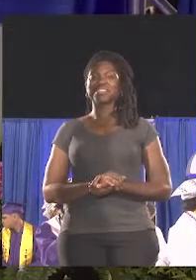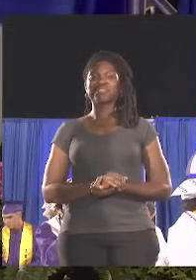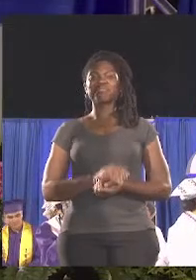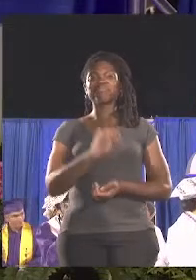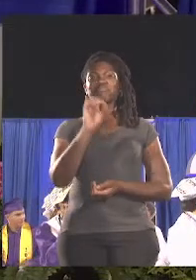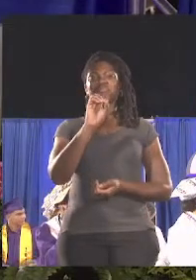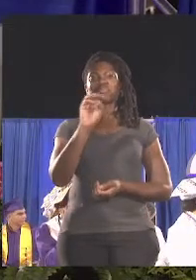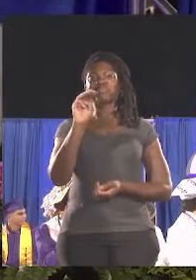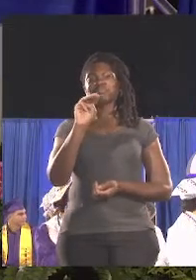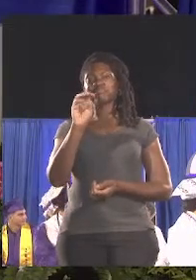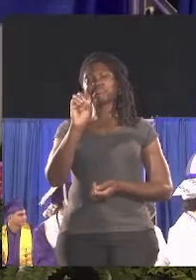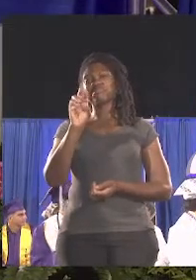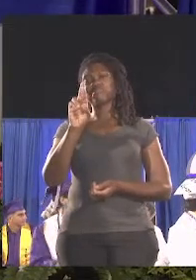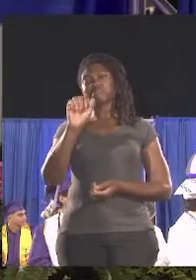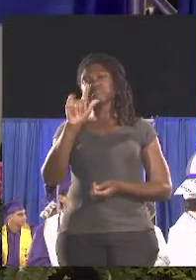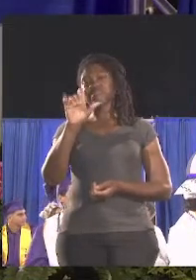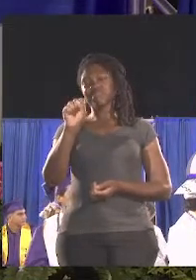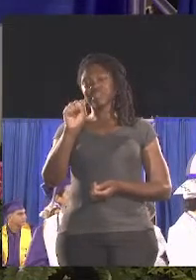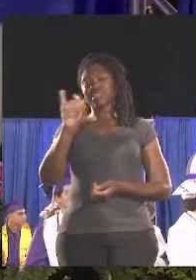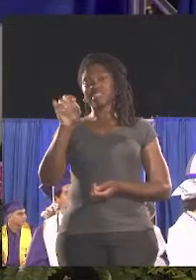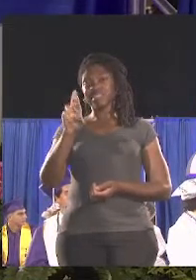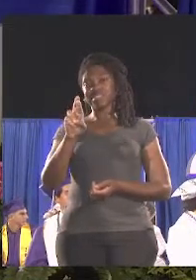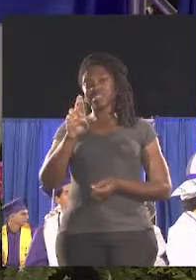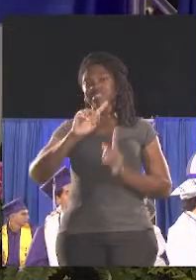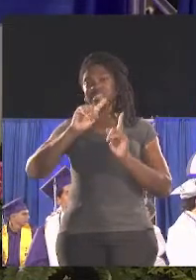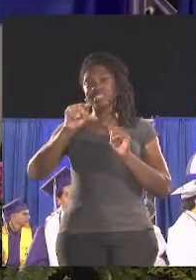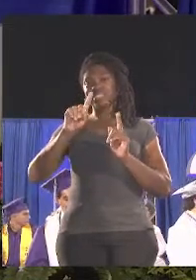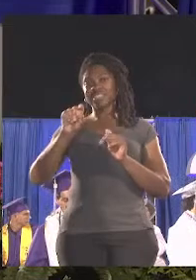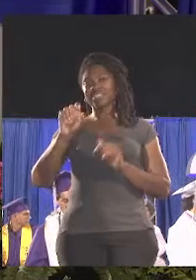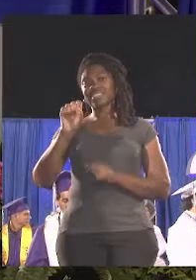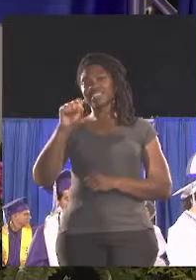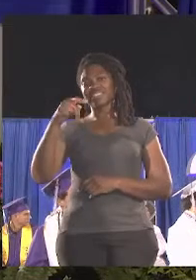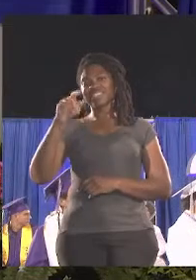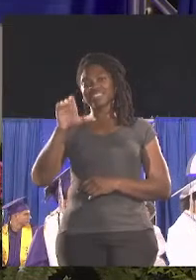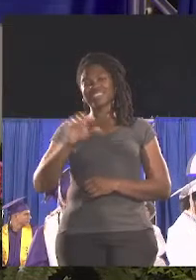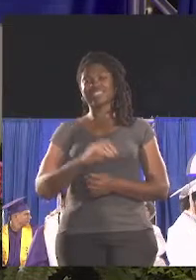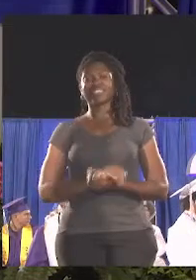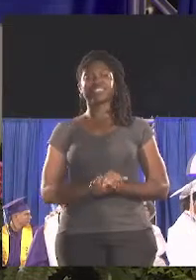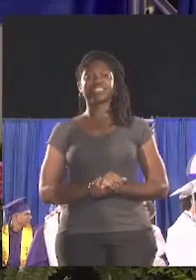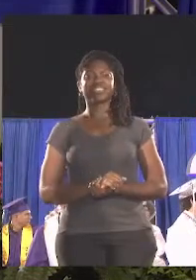Oscar Morales Jr., St. Phillips College.